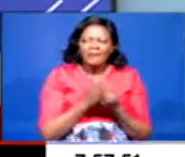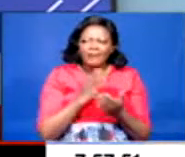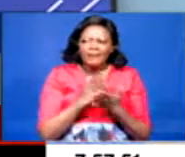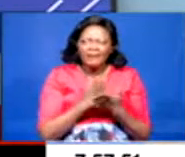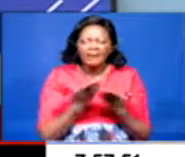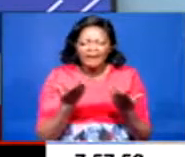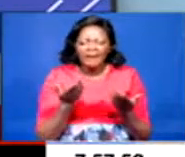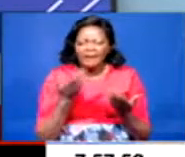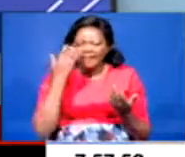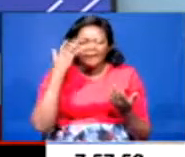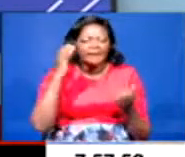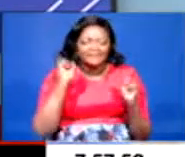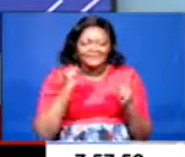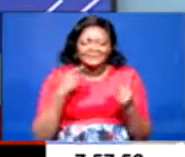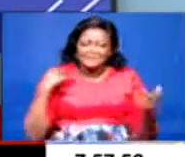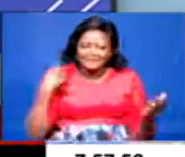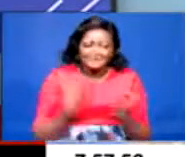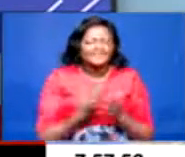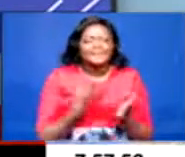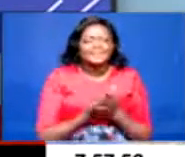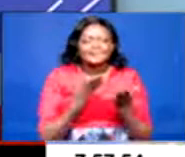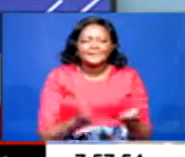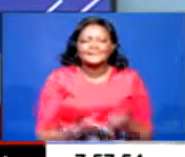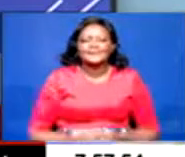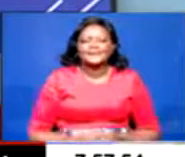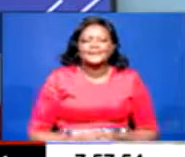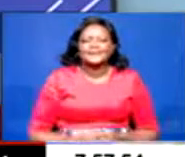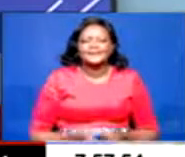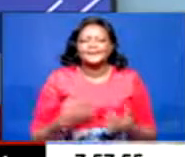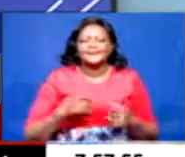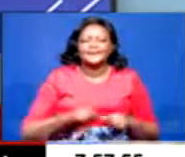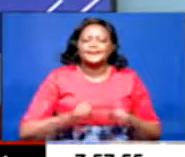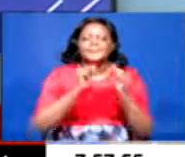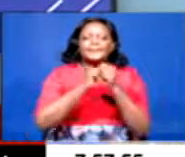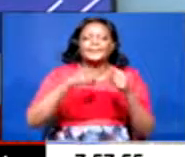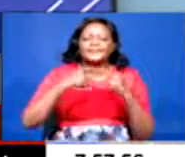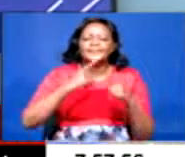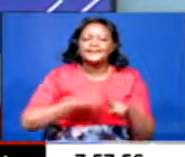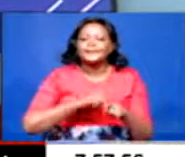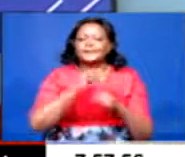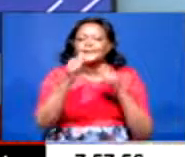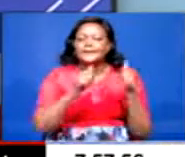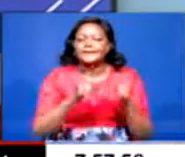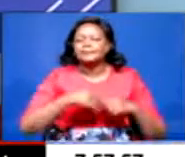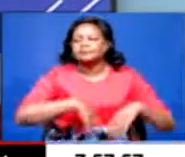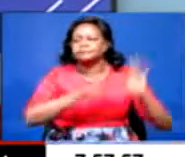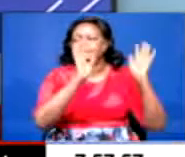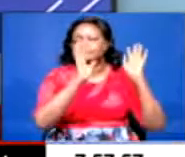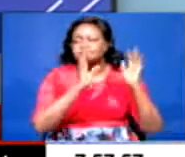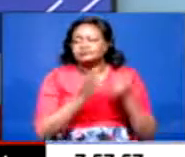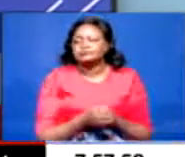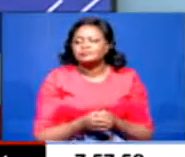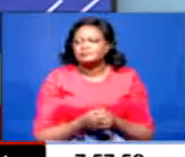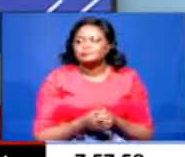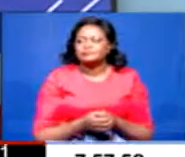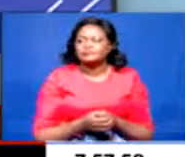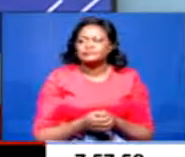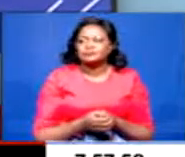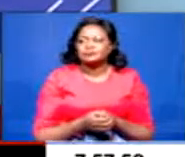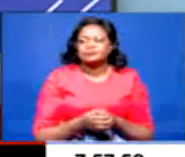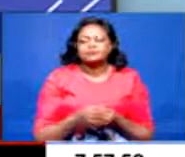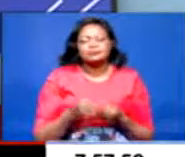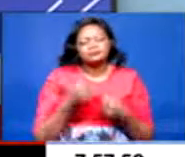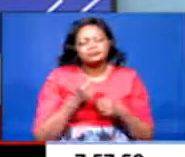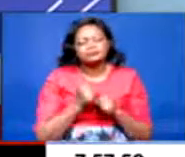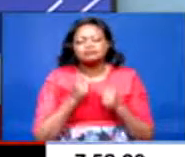far. Having stuck through the process when the others, of course, abandoned ship, has also emboldened